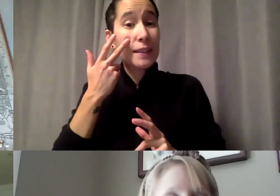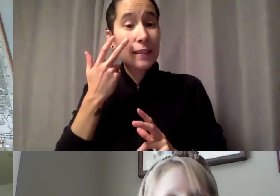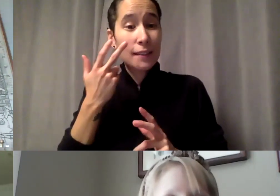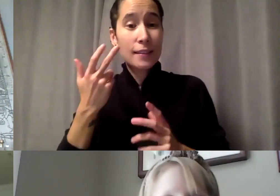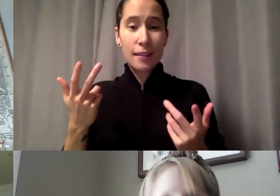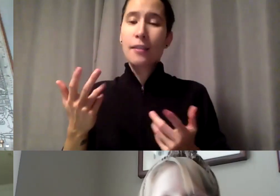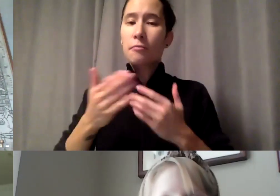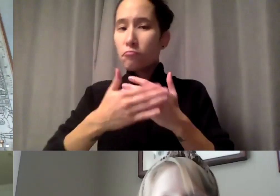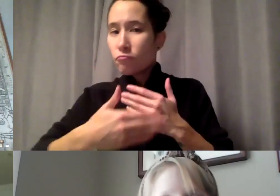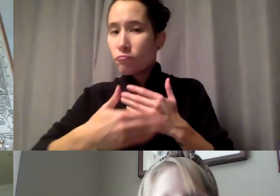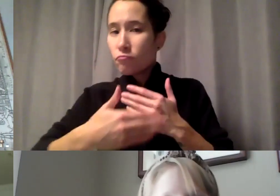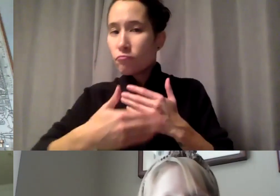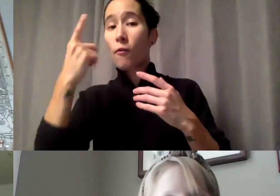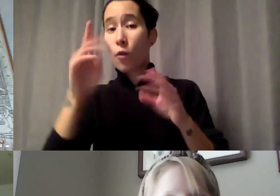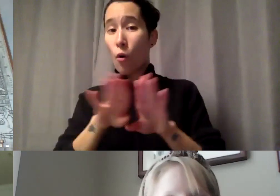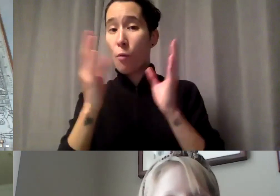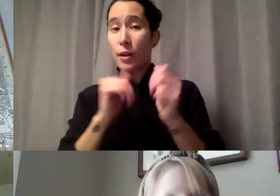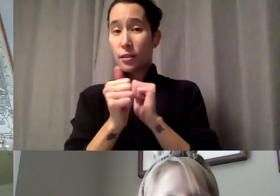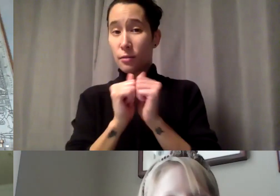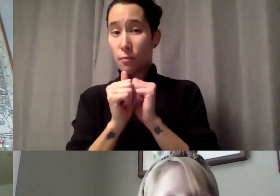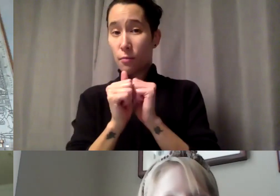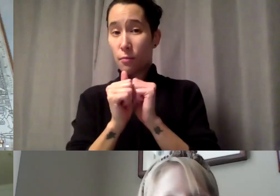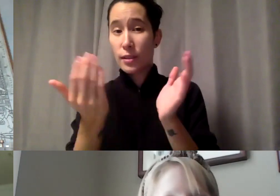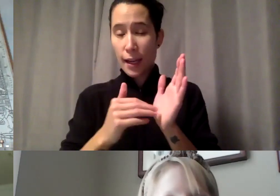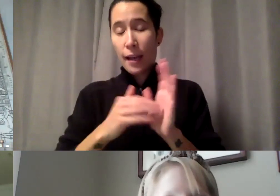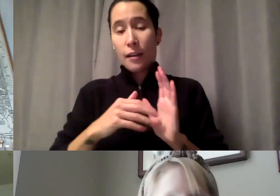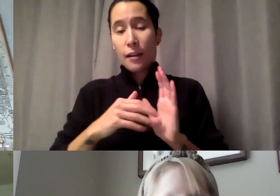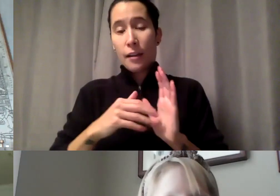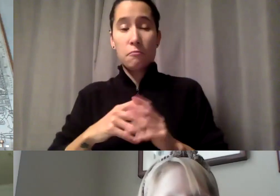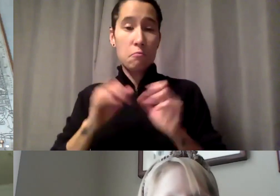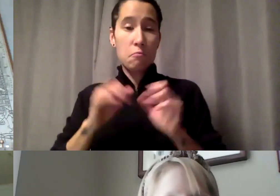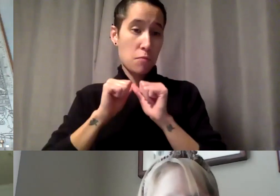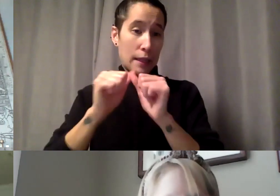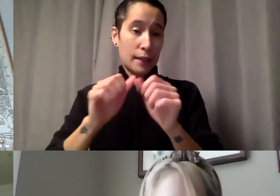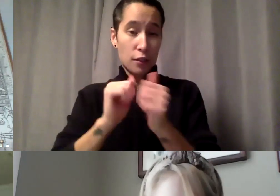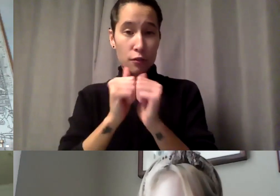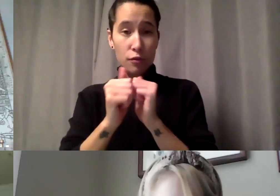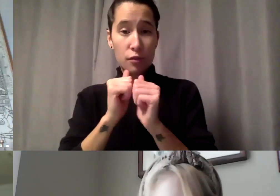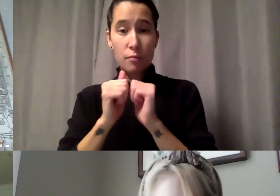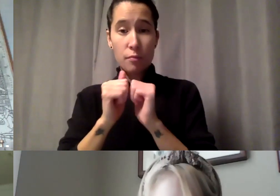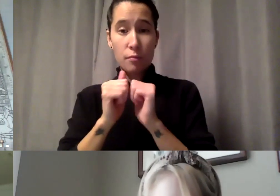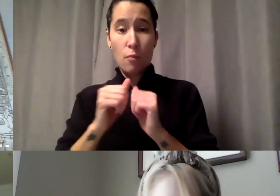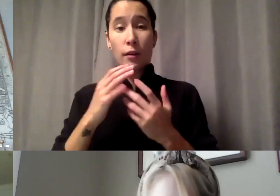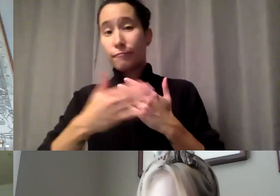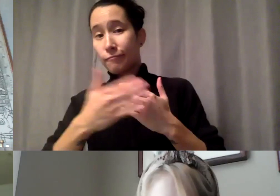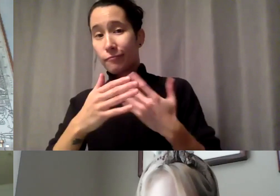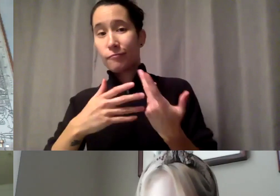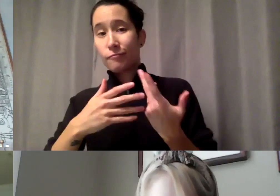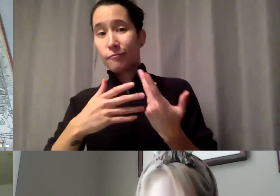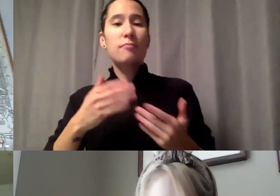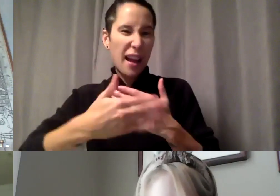up, that hopefully some of those activities may be able to continue. And yeah, and I they're